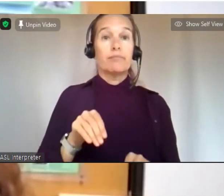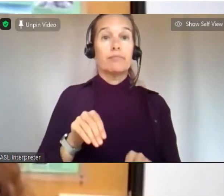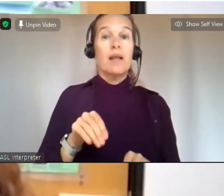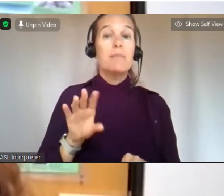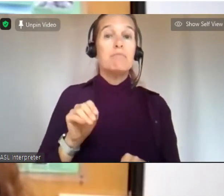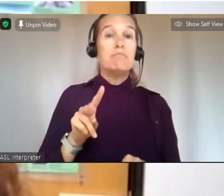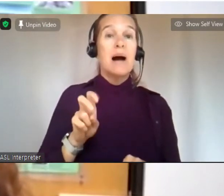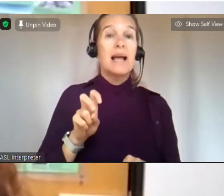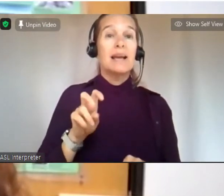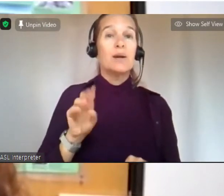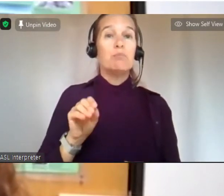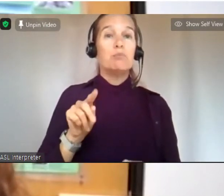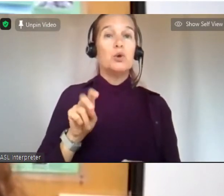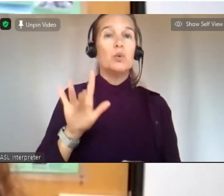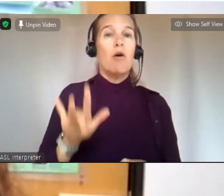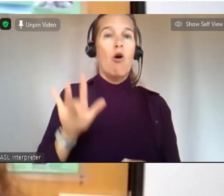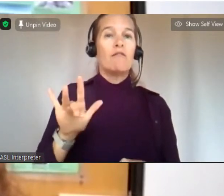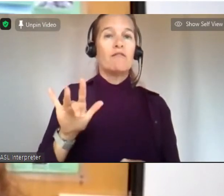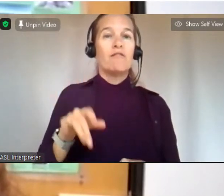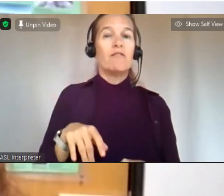And Mike, you're muted.